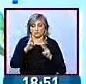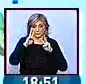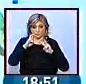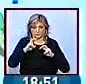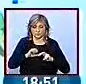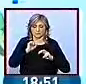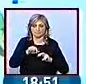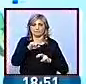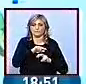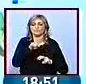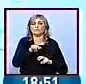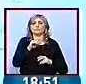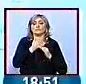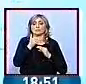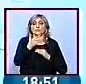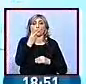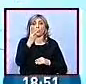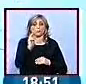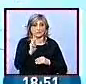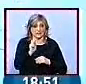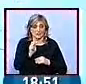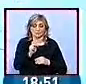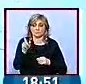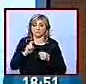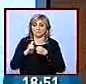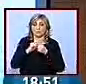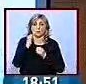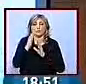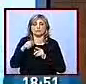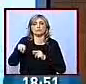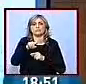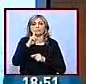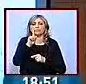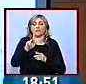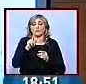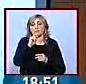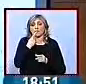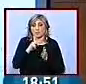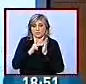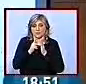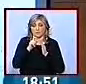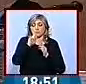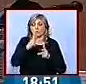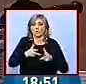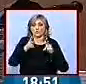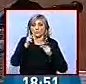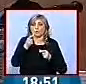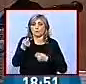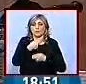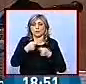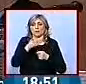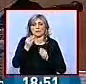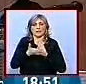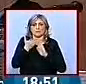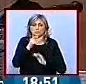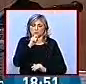em propulsores cicloidais prolonga-se por 2 anos e os parceiros industriais permitem que a tecnologia fique disponível no mercado mais rapidamente. We